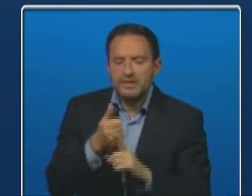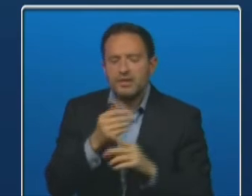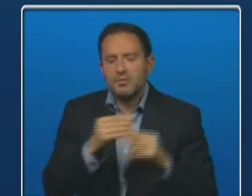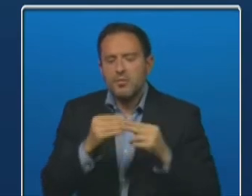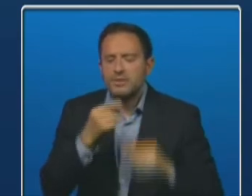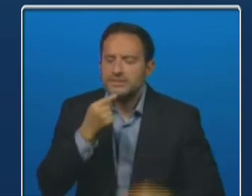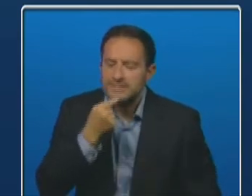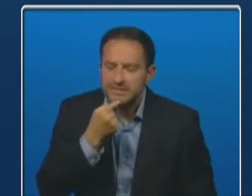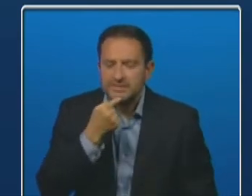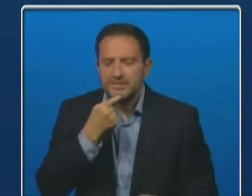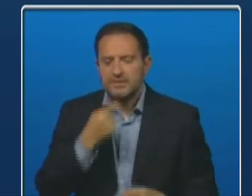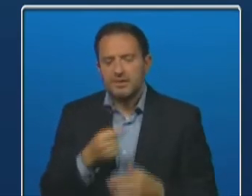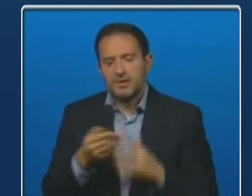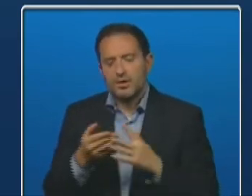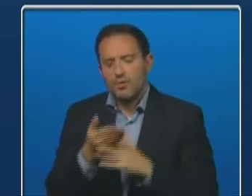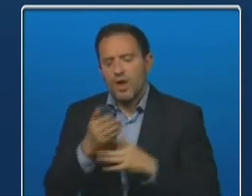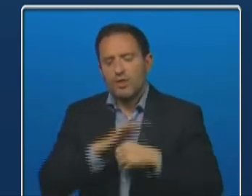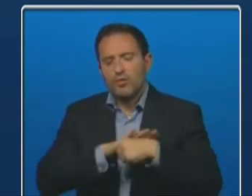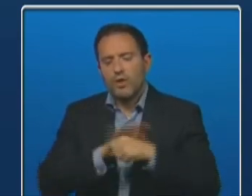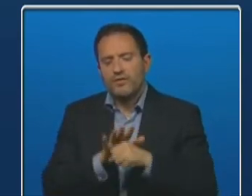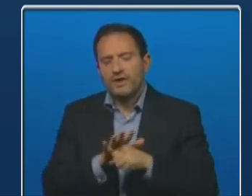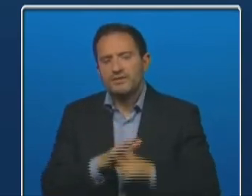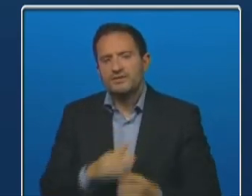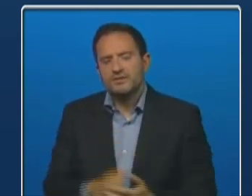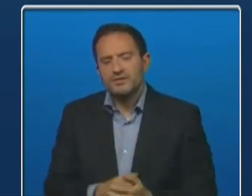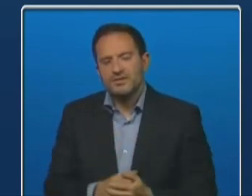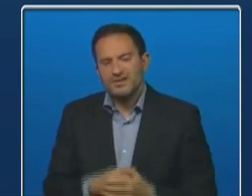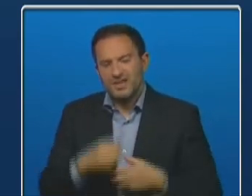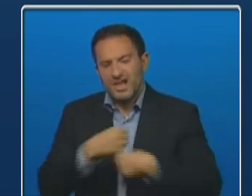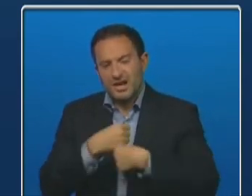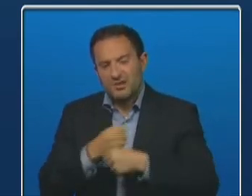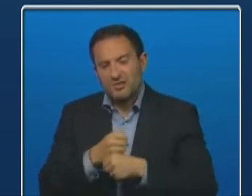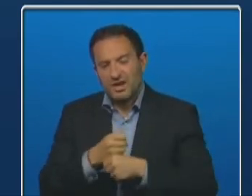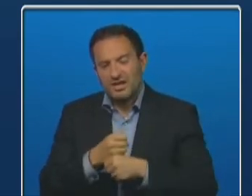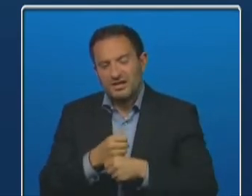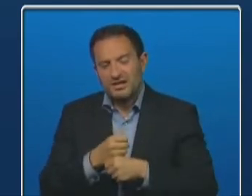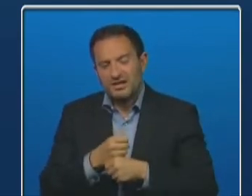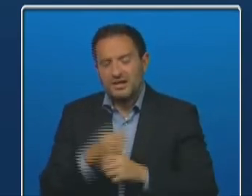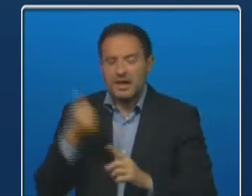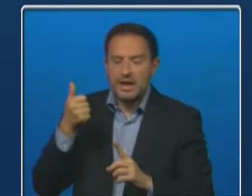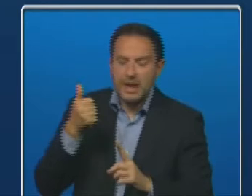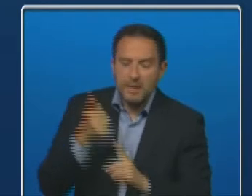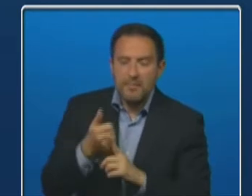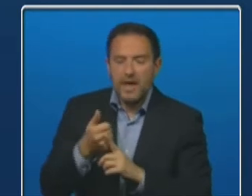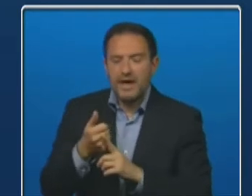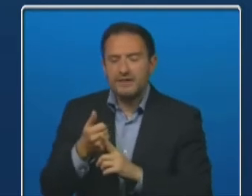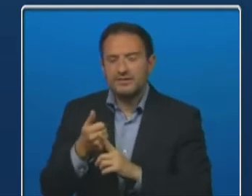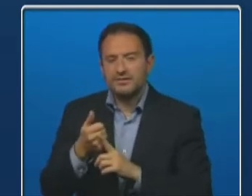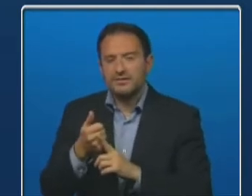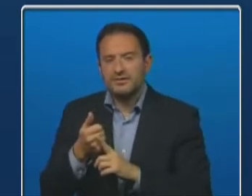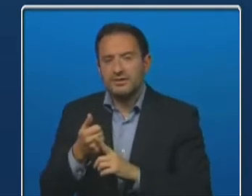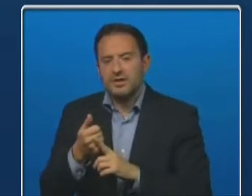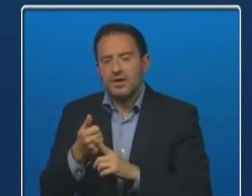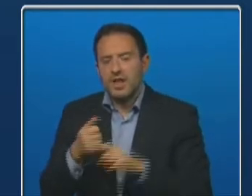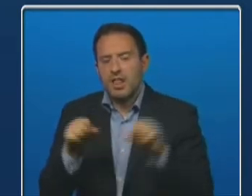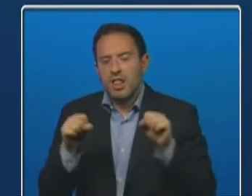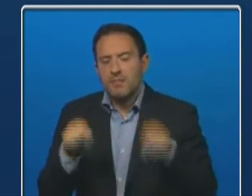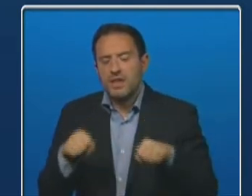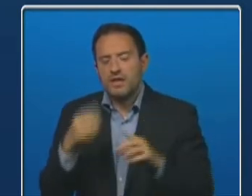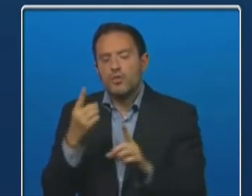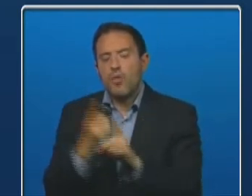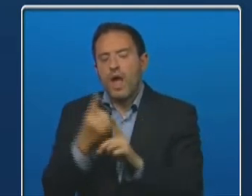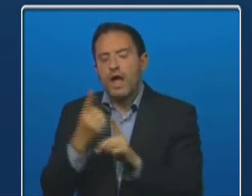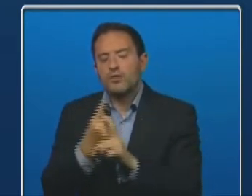severely throughout the pandemic, if that created any kind of disproportionate impact on, the ability to